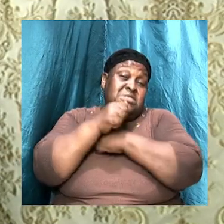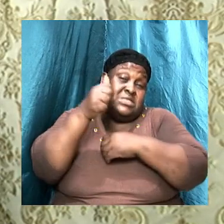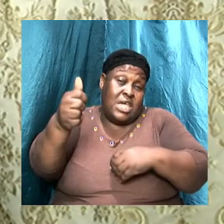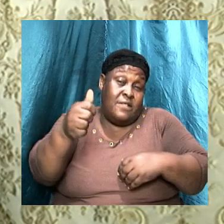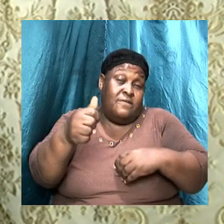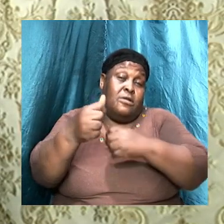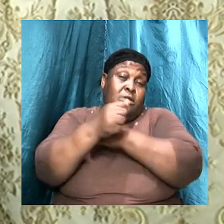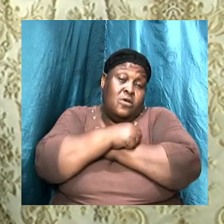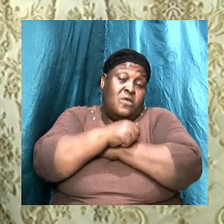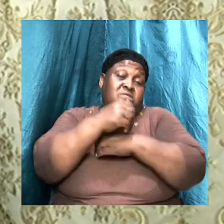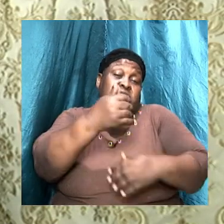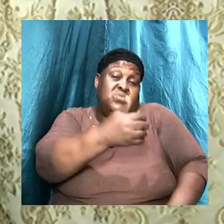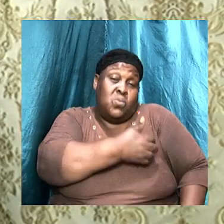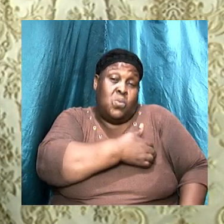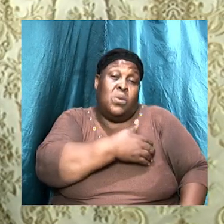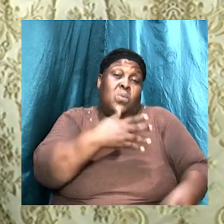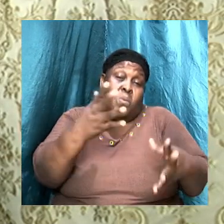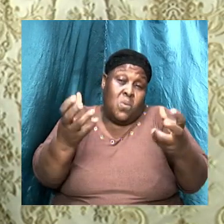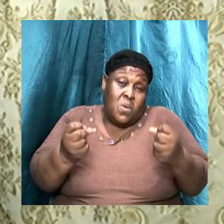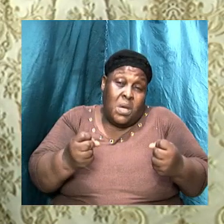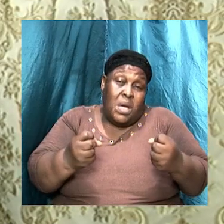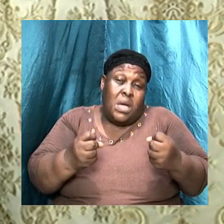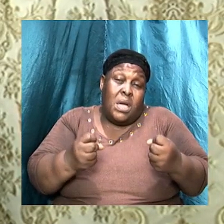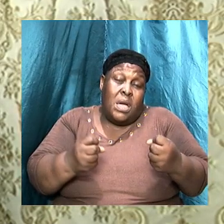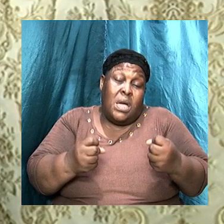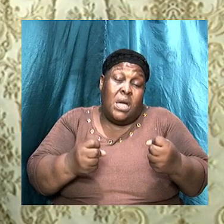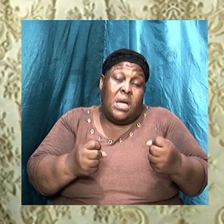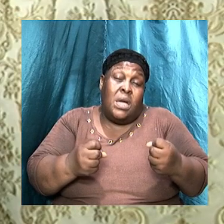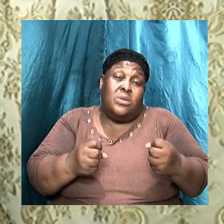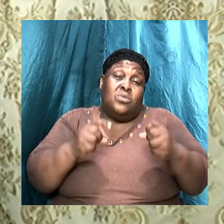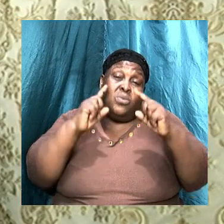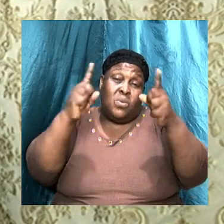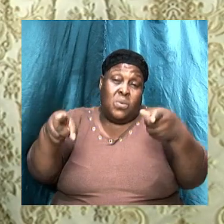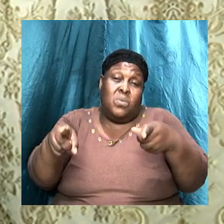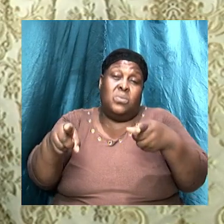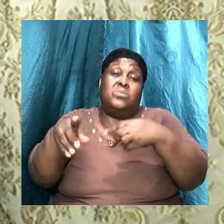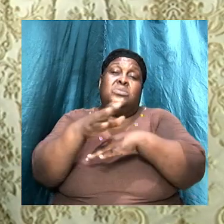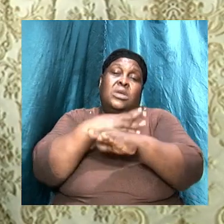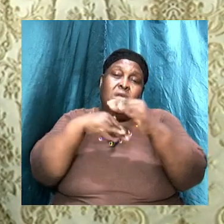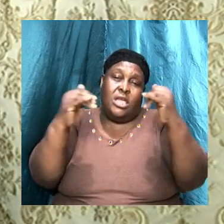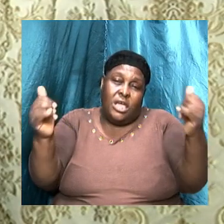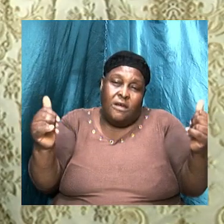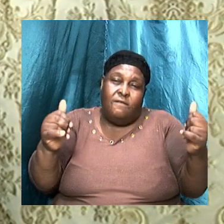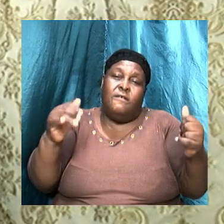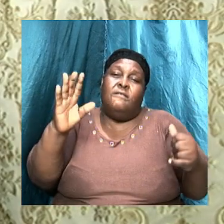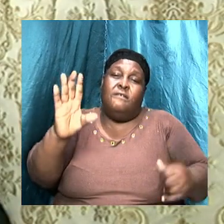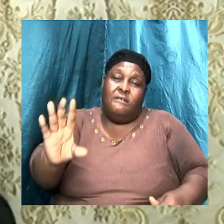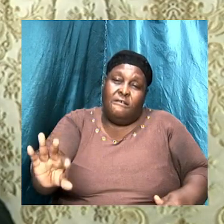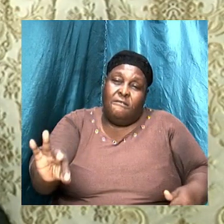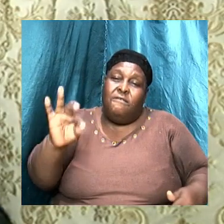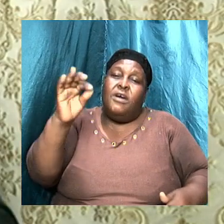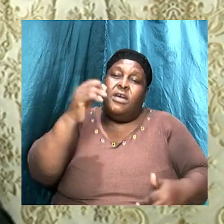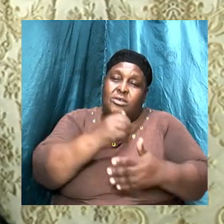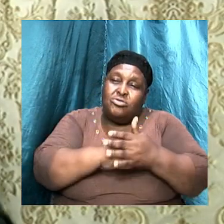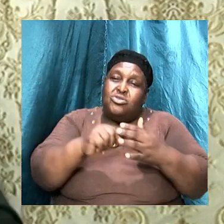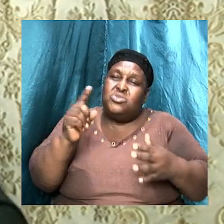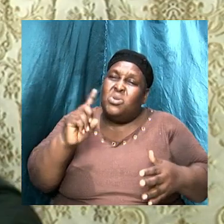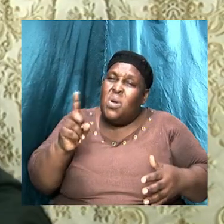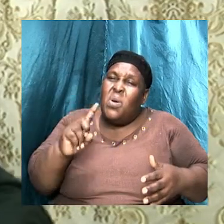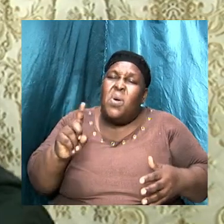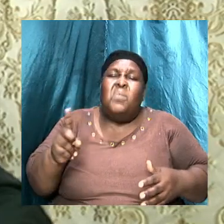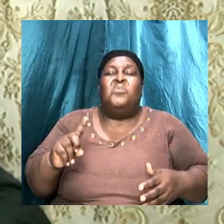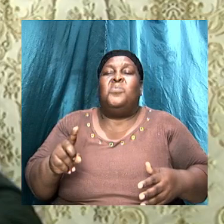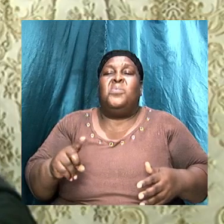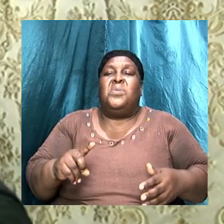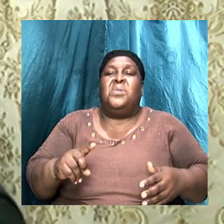and you want to be spend an eternity with Jesus Christ find somewhere that teach I am not telling you to